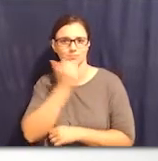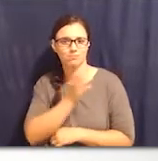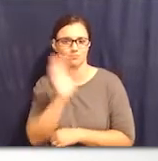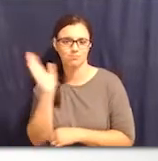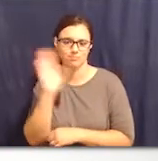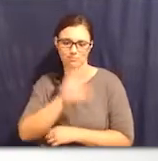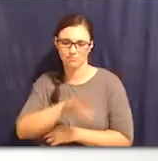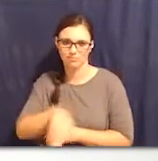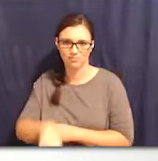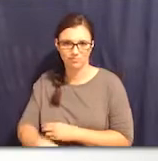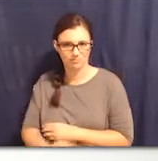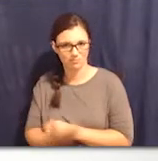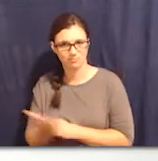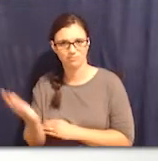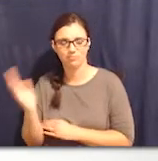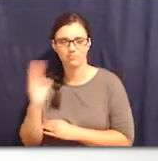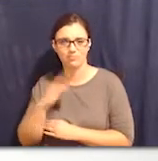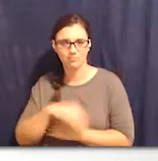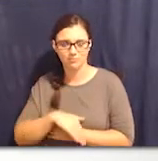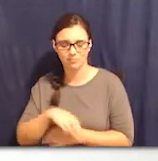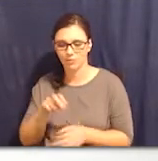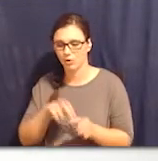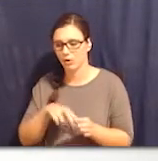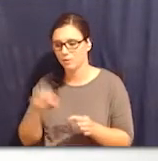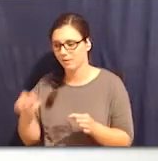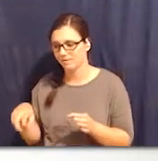that we stay on day and night,